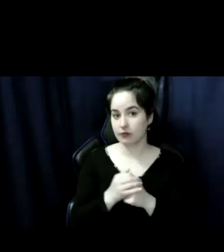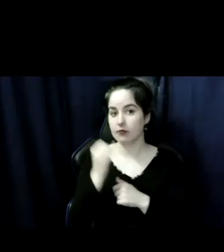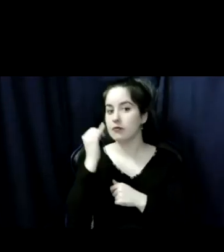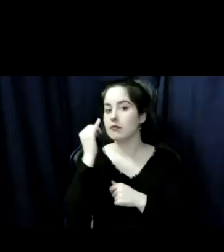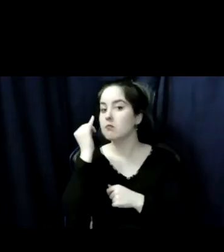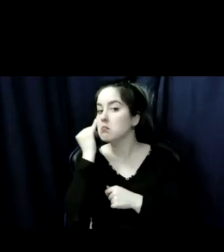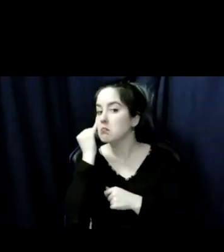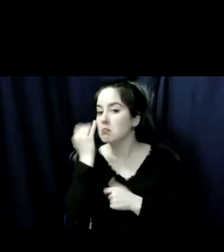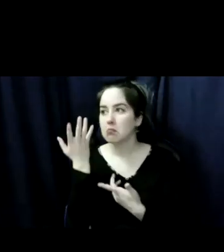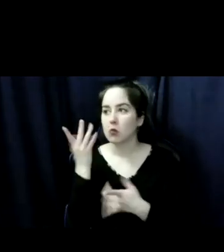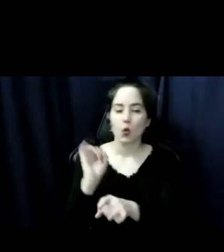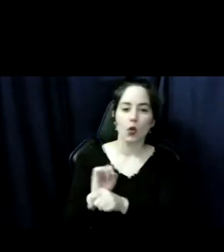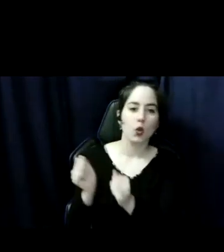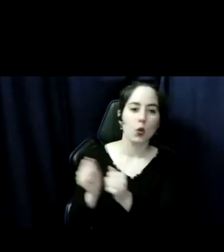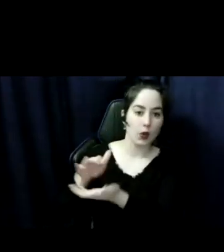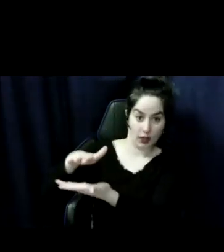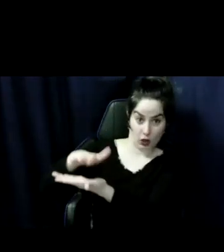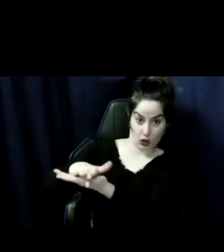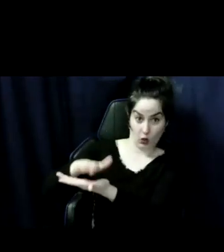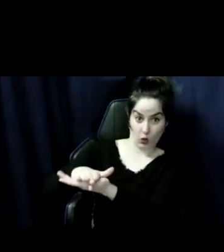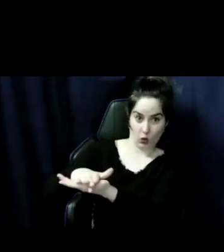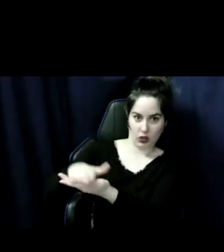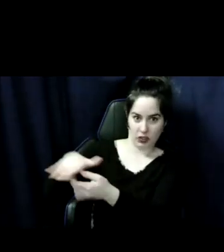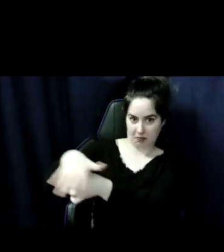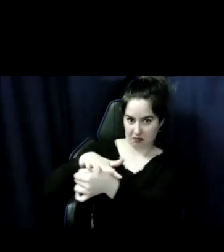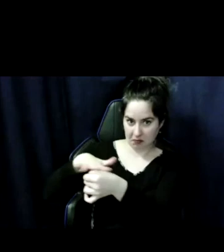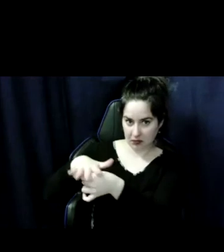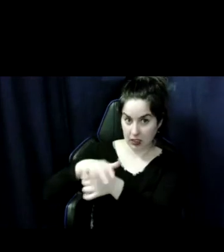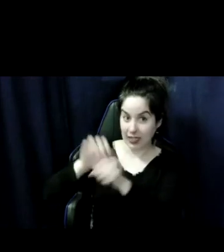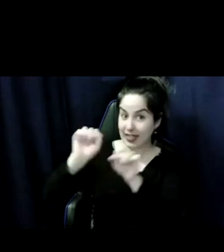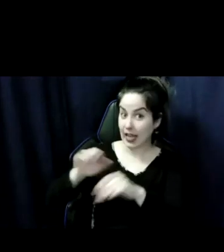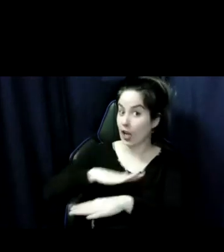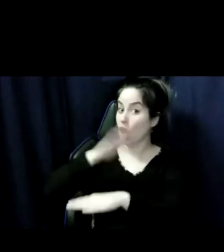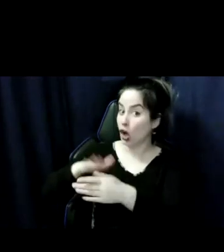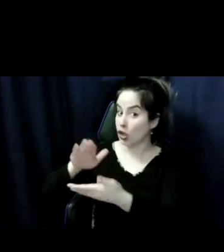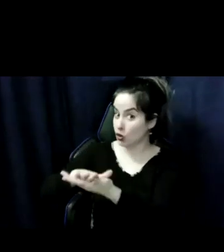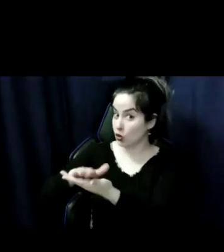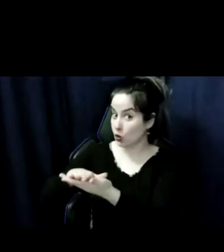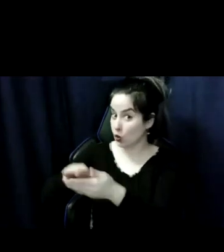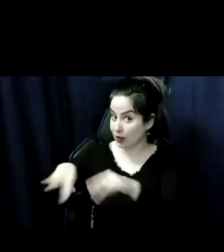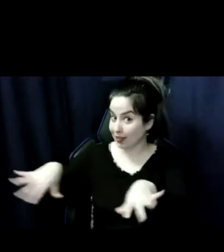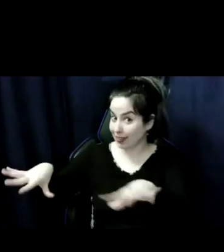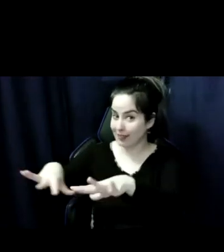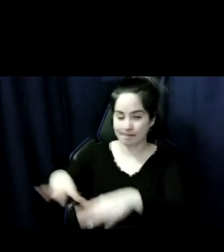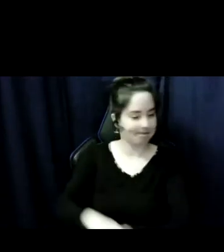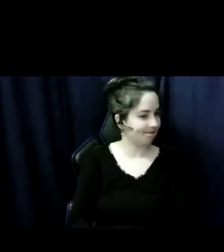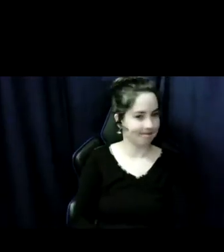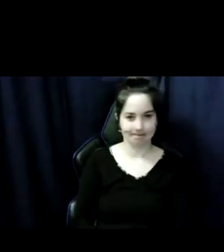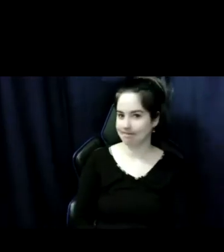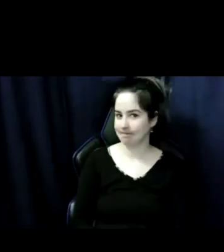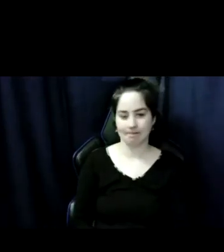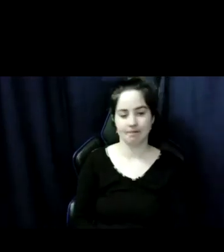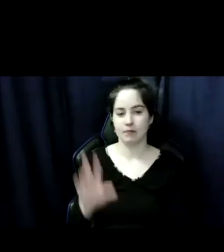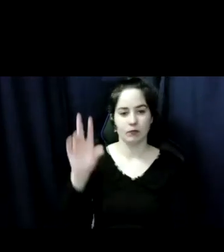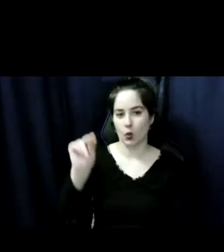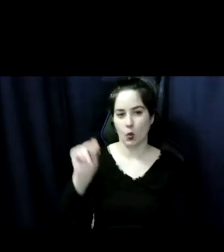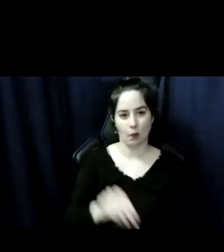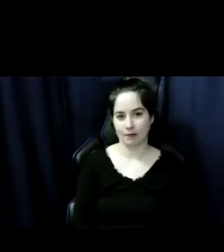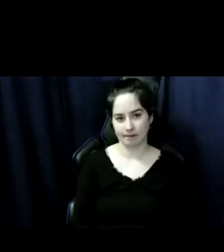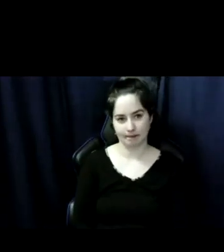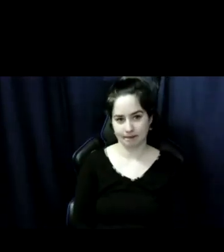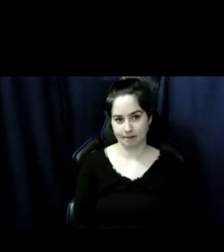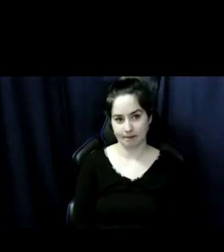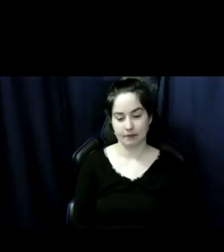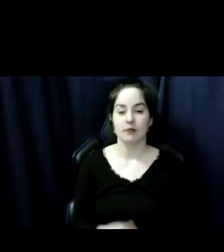is performing on school grounds an option? No. If you're doing activities with,